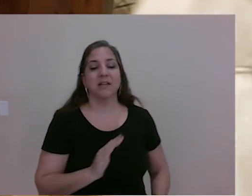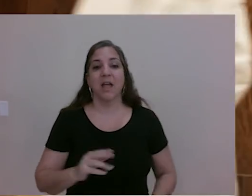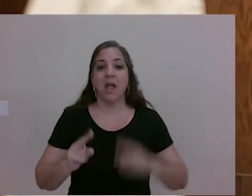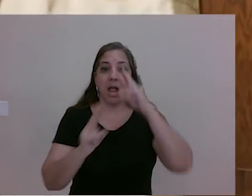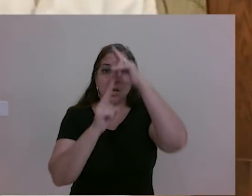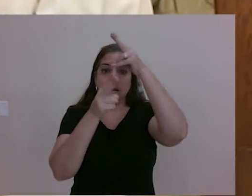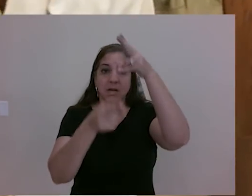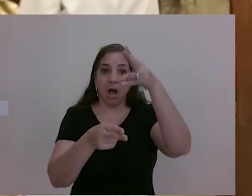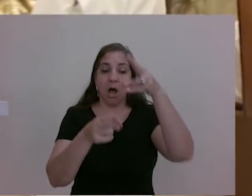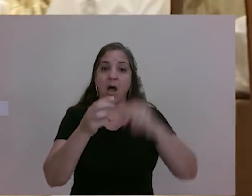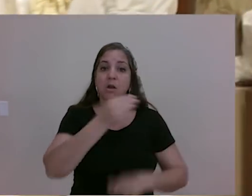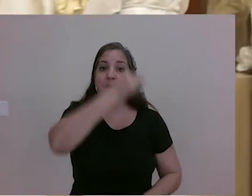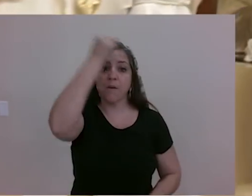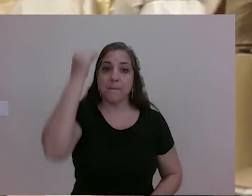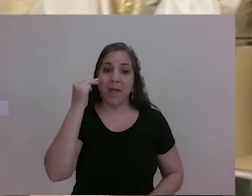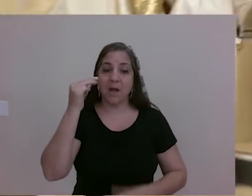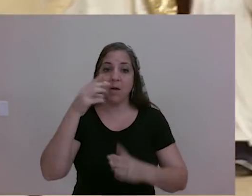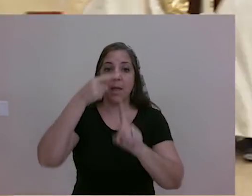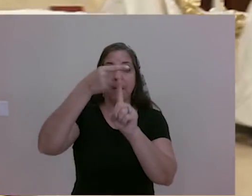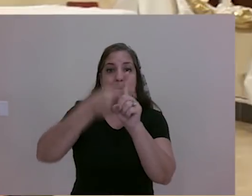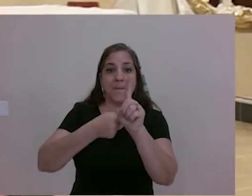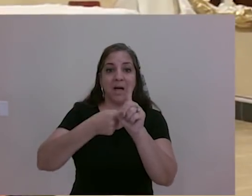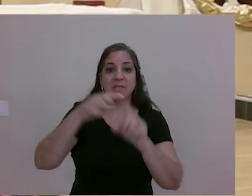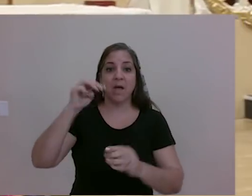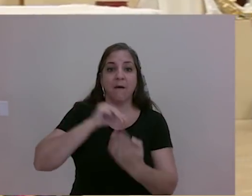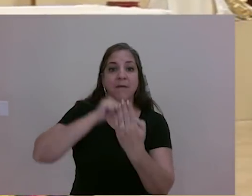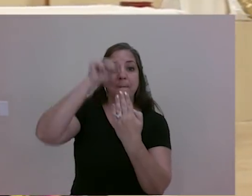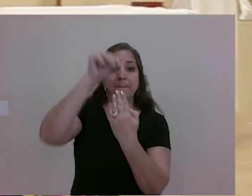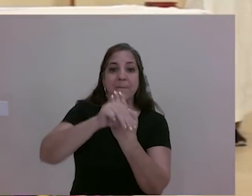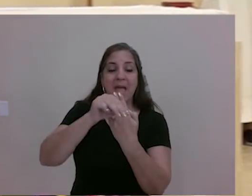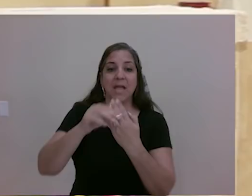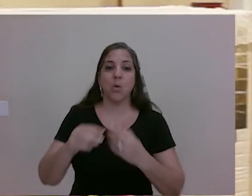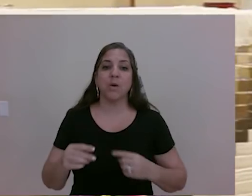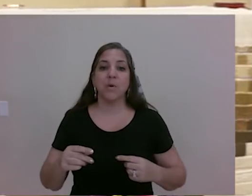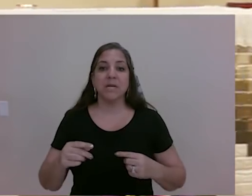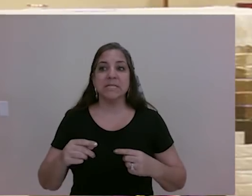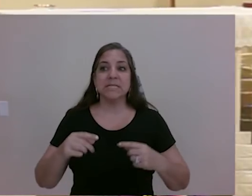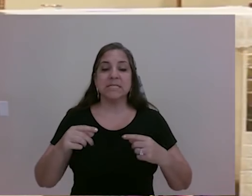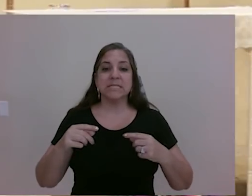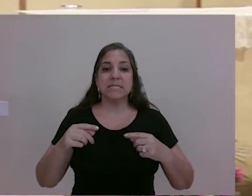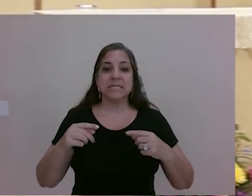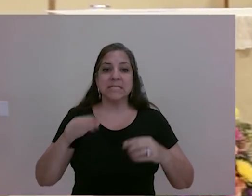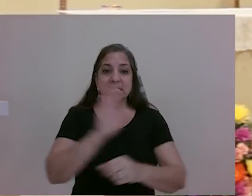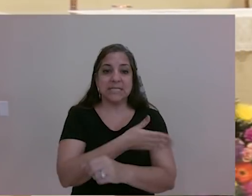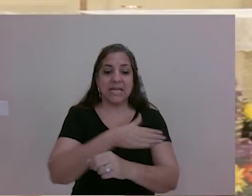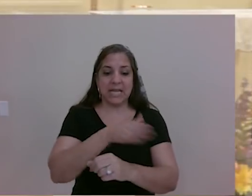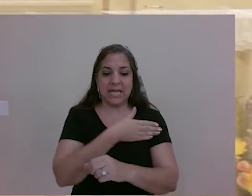honor of Mary, in the month of May, let us sing Immaculate Mary, Immaculate Mary.